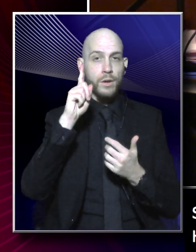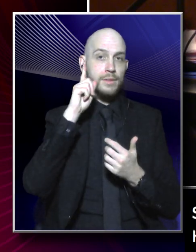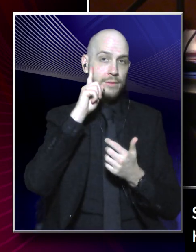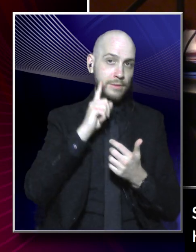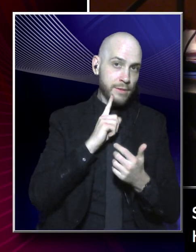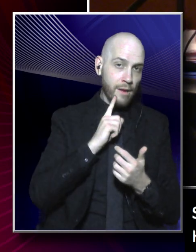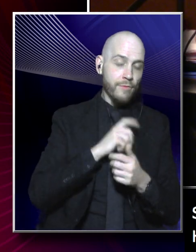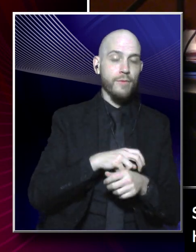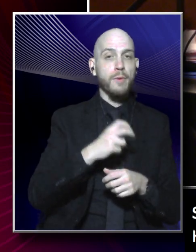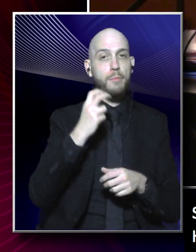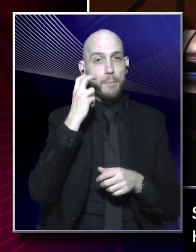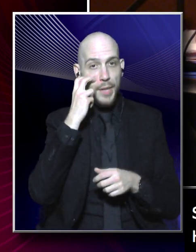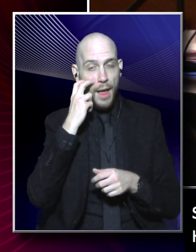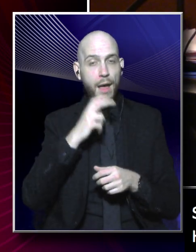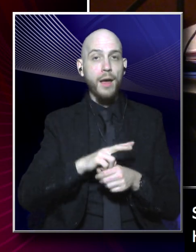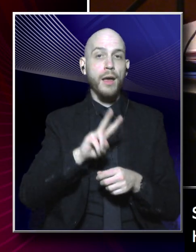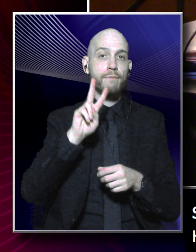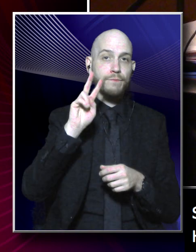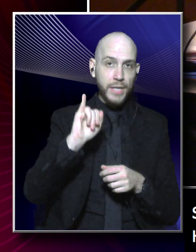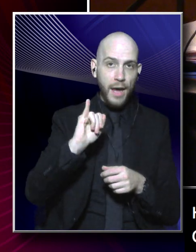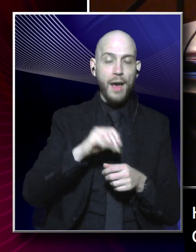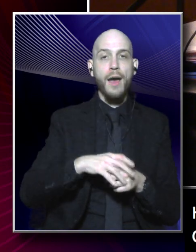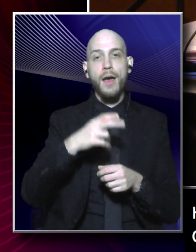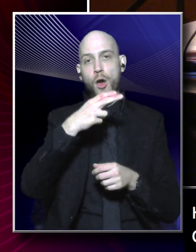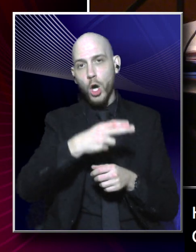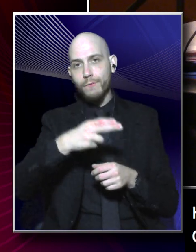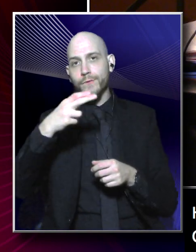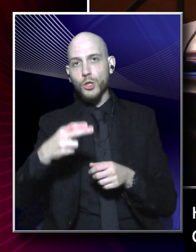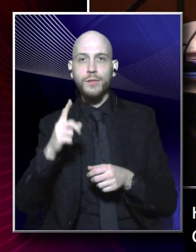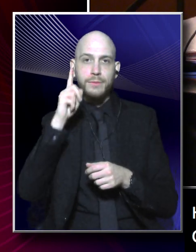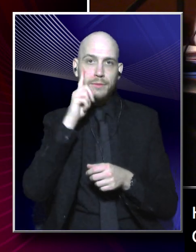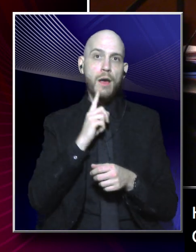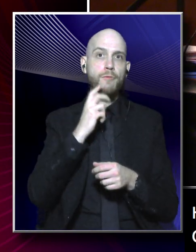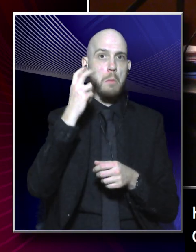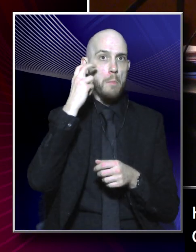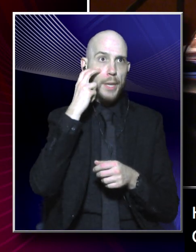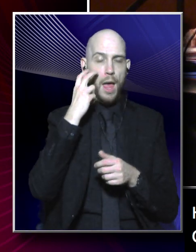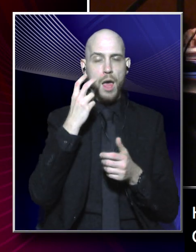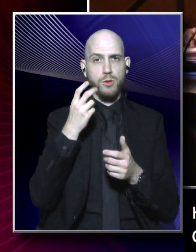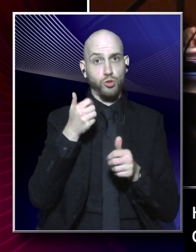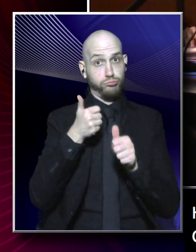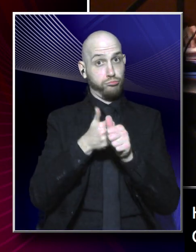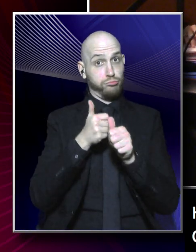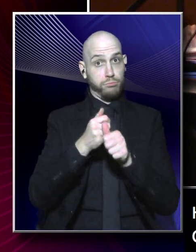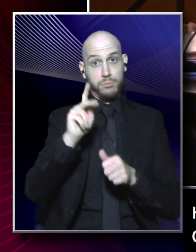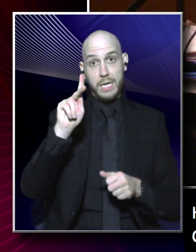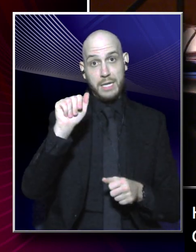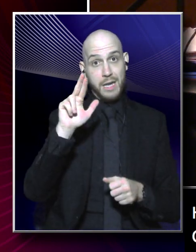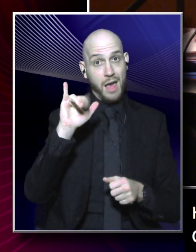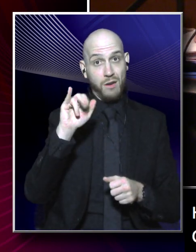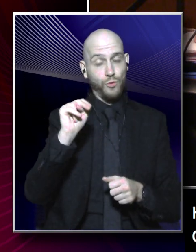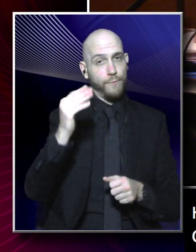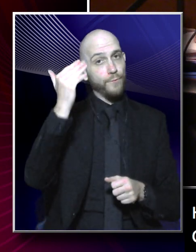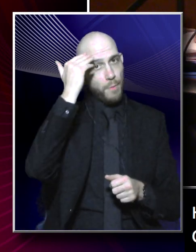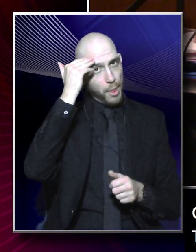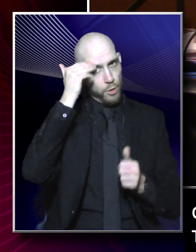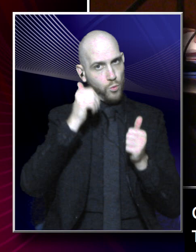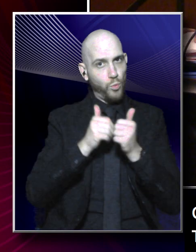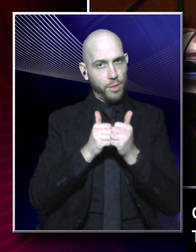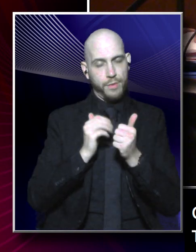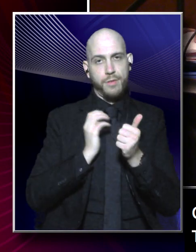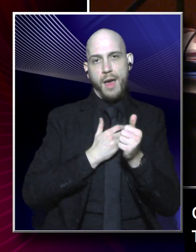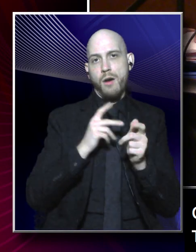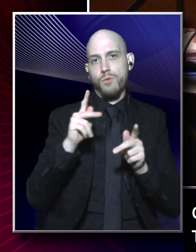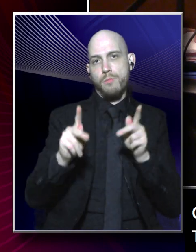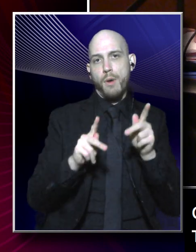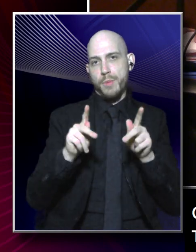and deaf-blind clients. So she knows a lot about the population that we're working with.